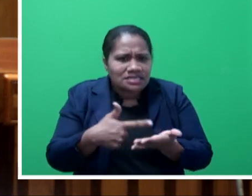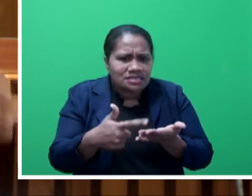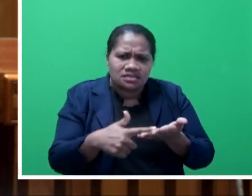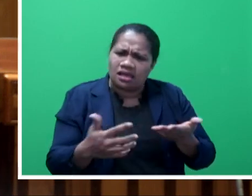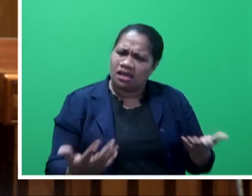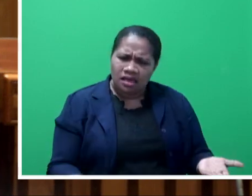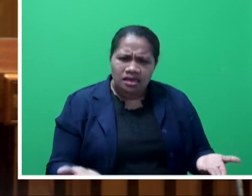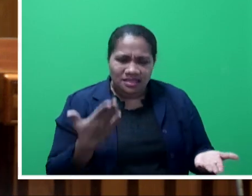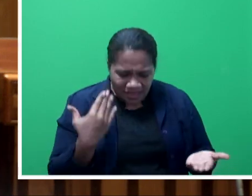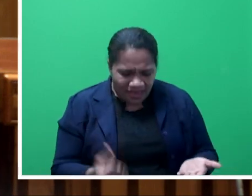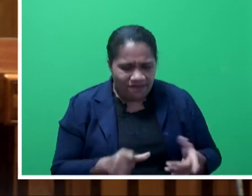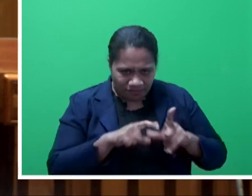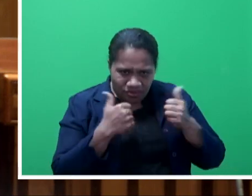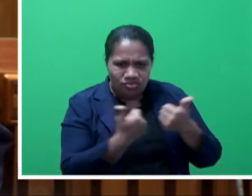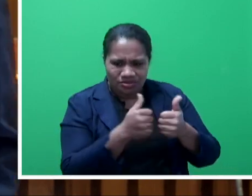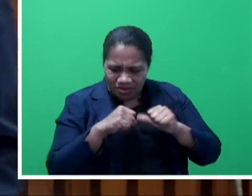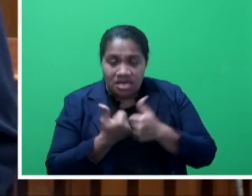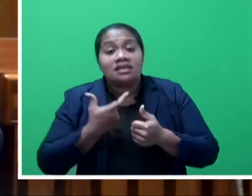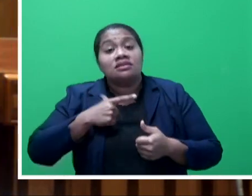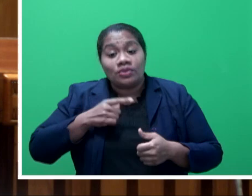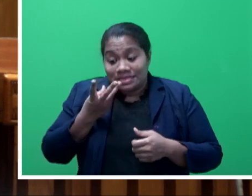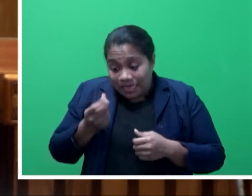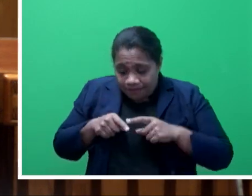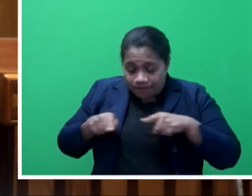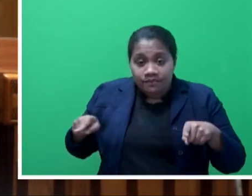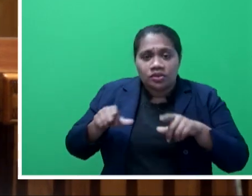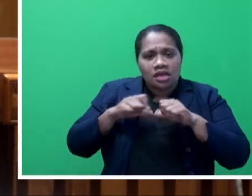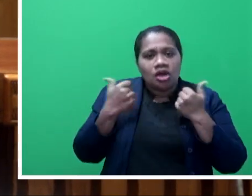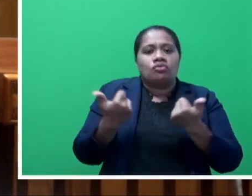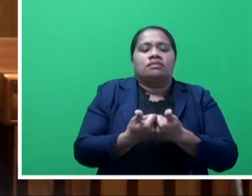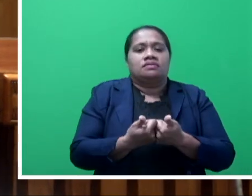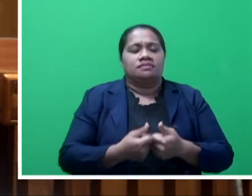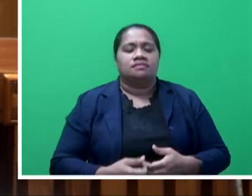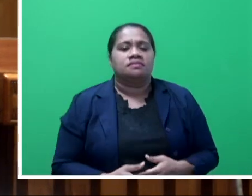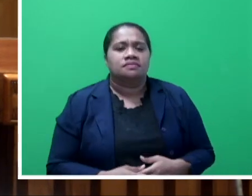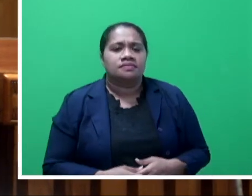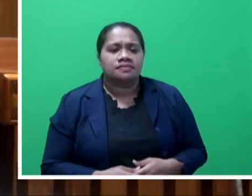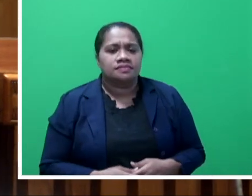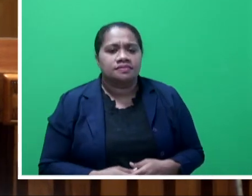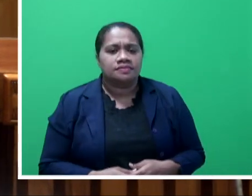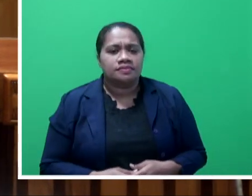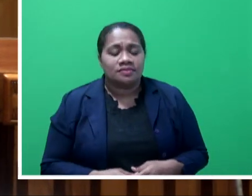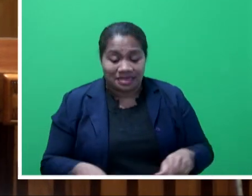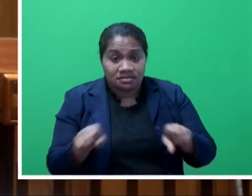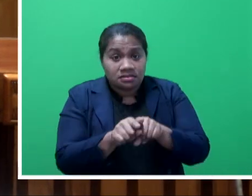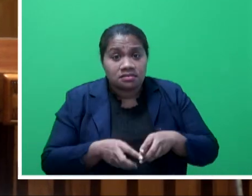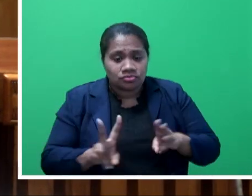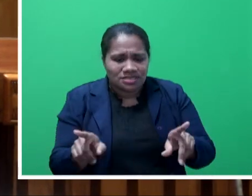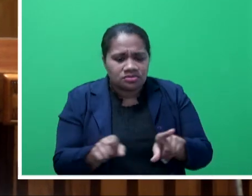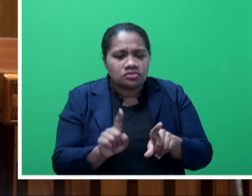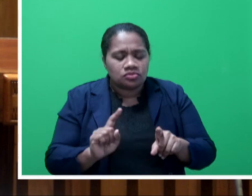this is why some of them have agreed to actually give a moratorium. In the same way the opposition